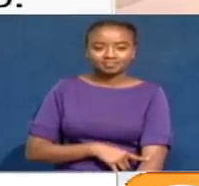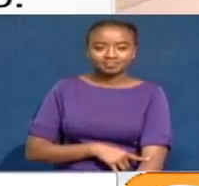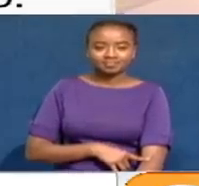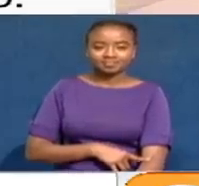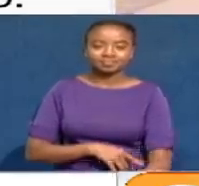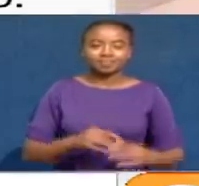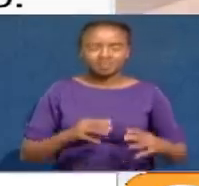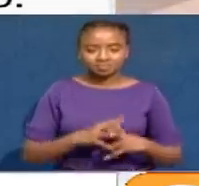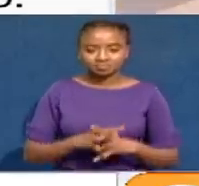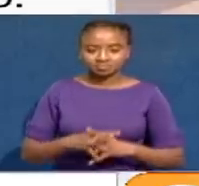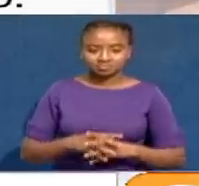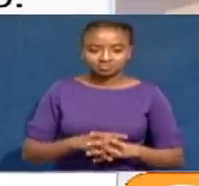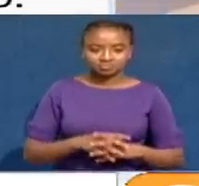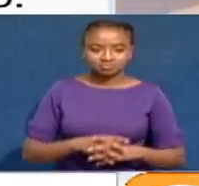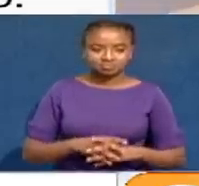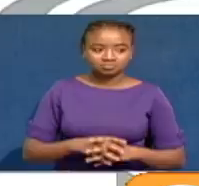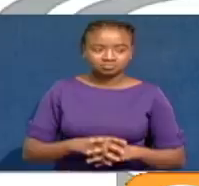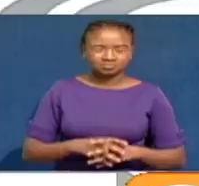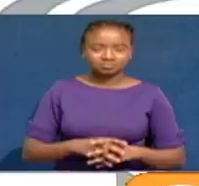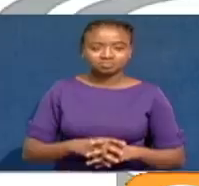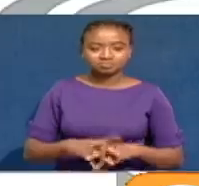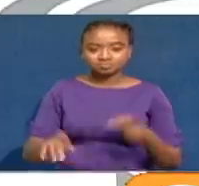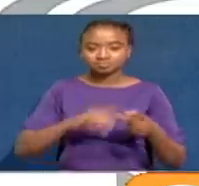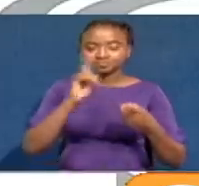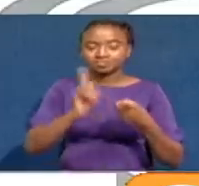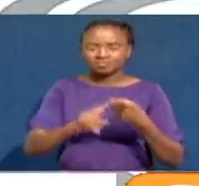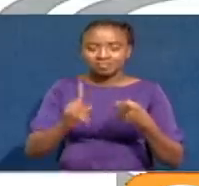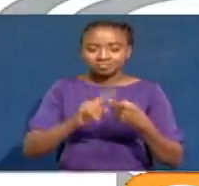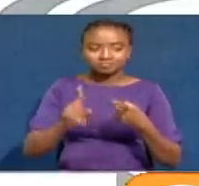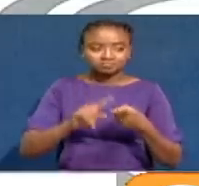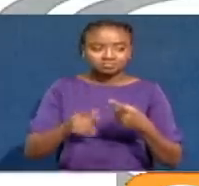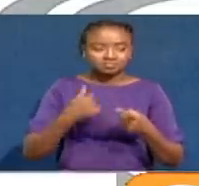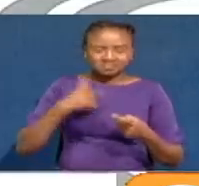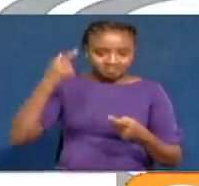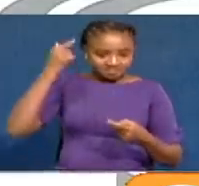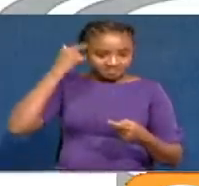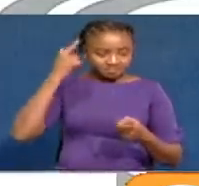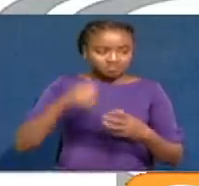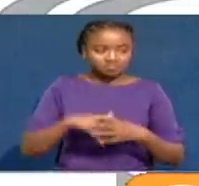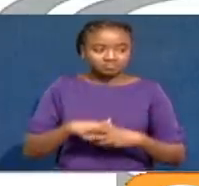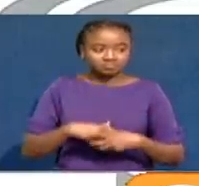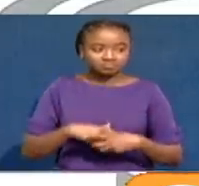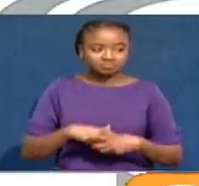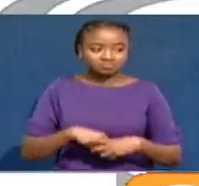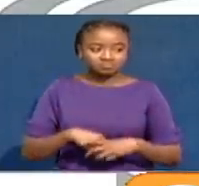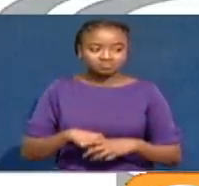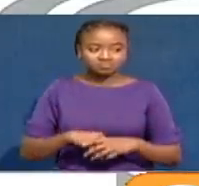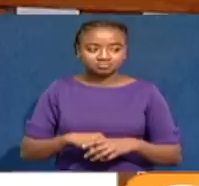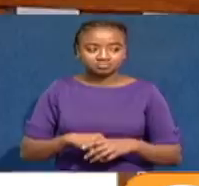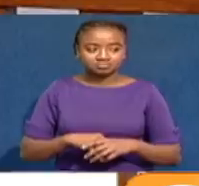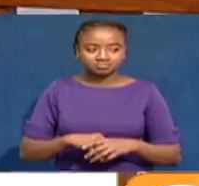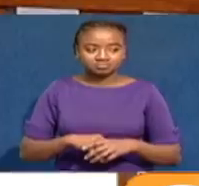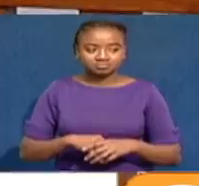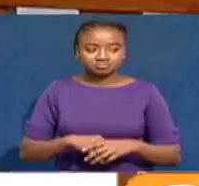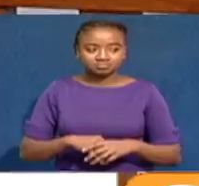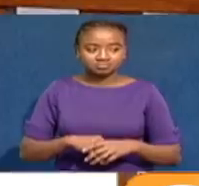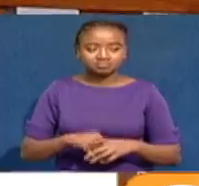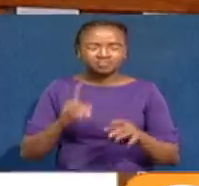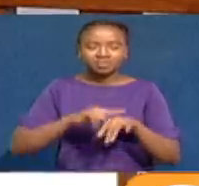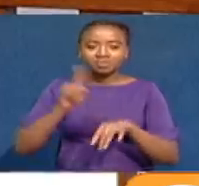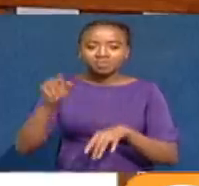they going to do? Be specific. Well, I think what we are facing here, the time when